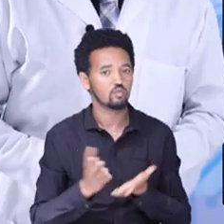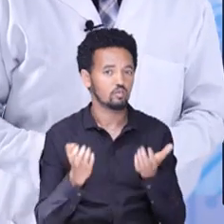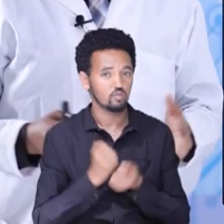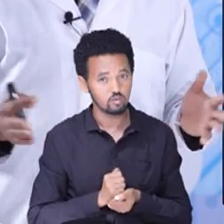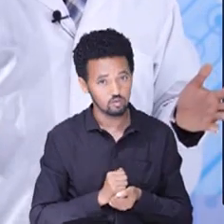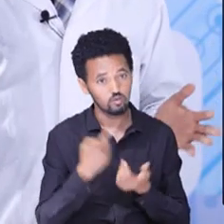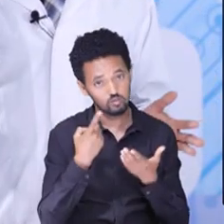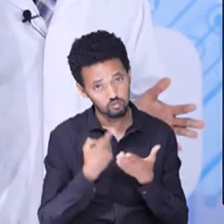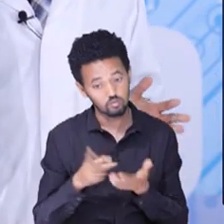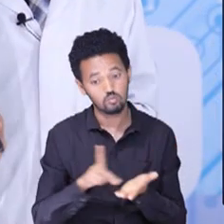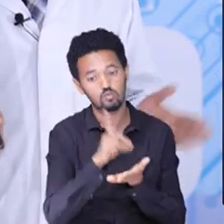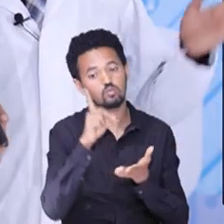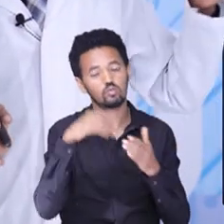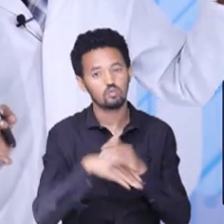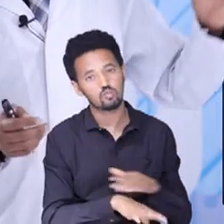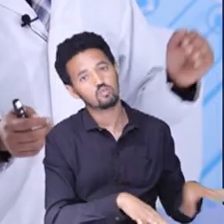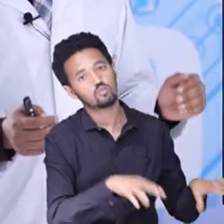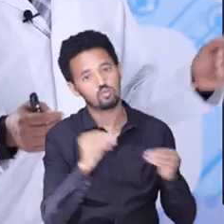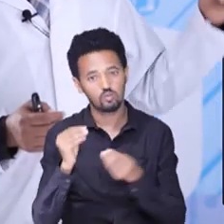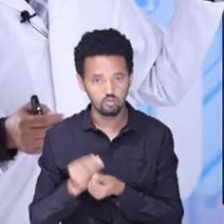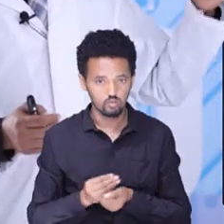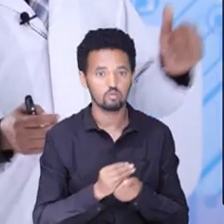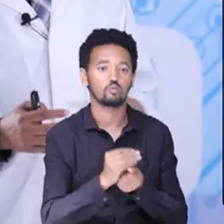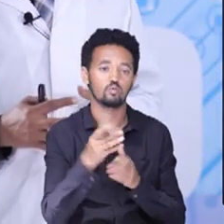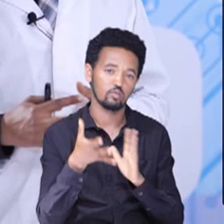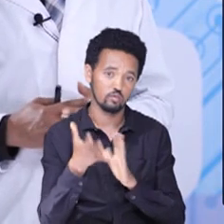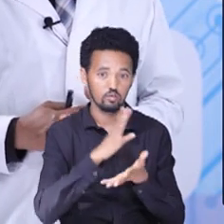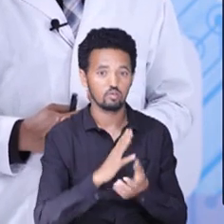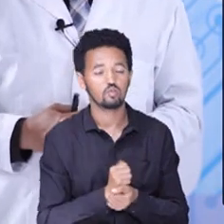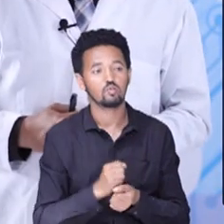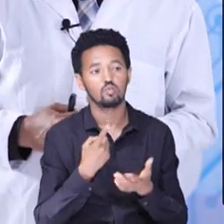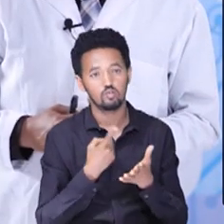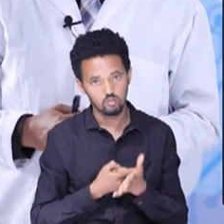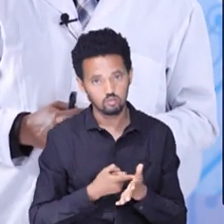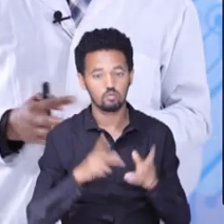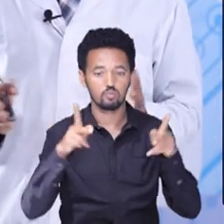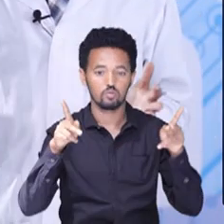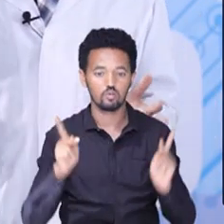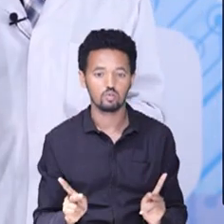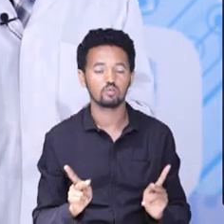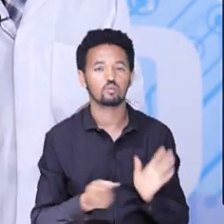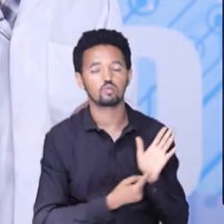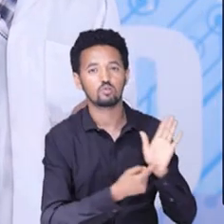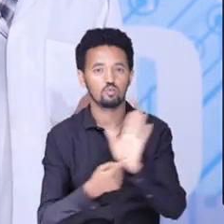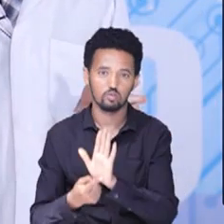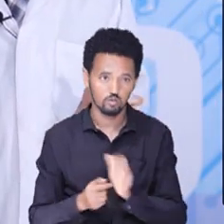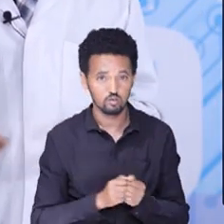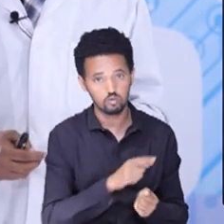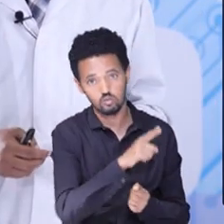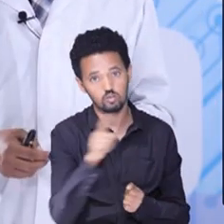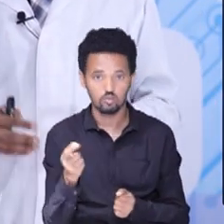1965, the university students staged the demonstration in front of the parliament by showing their